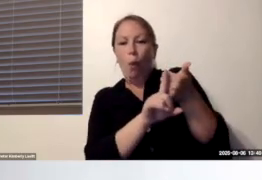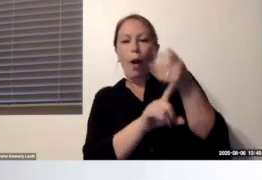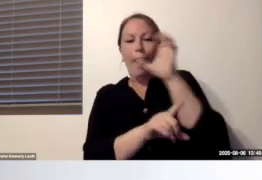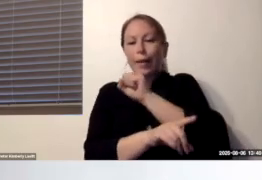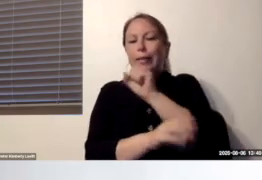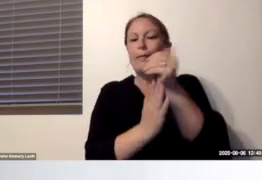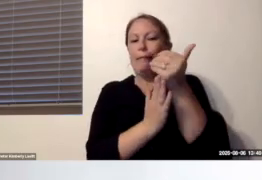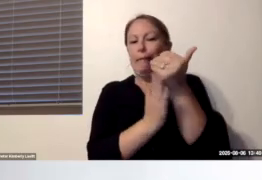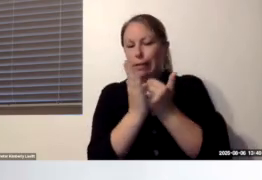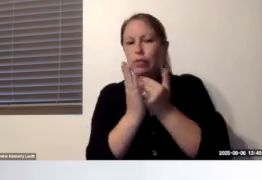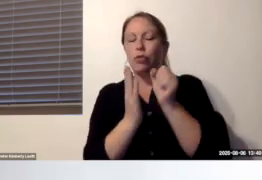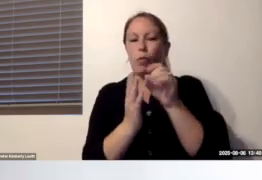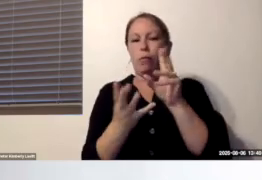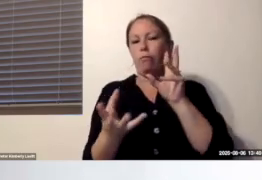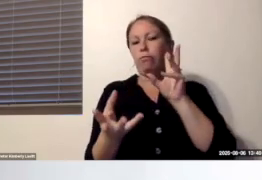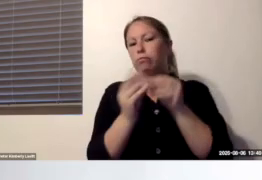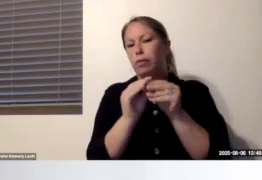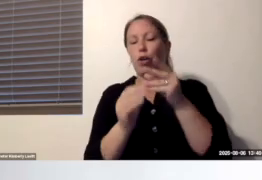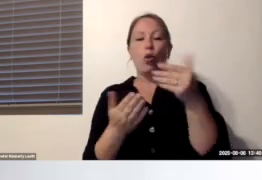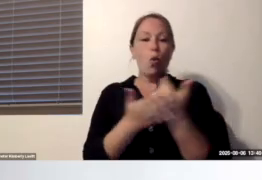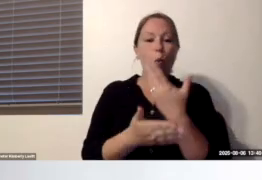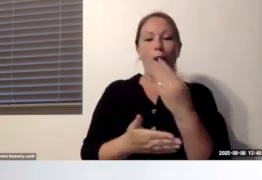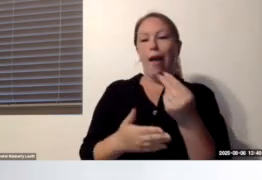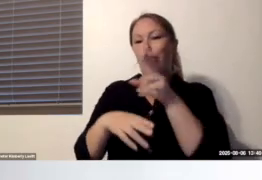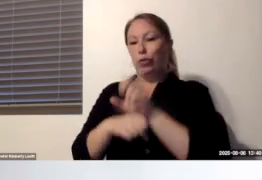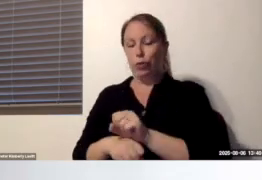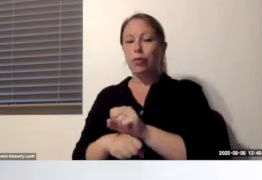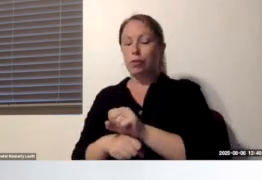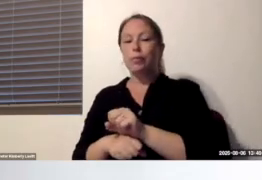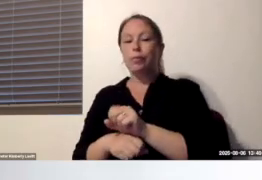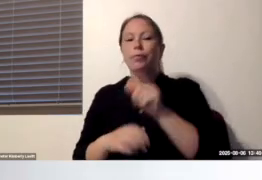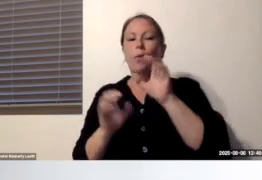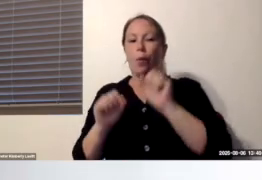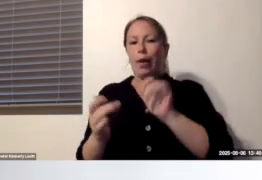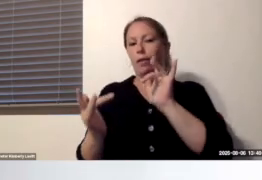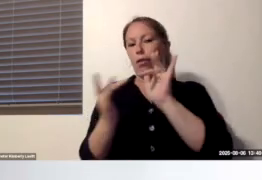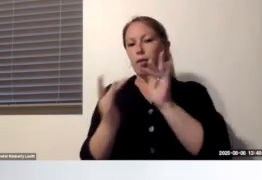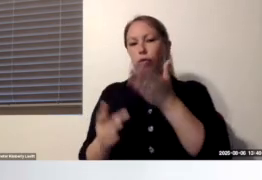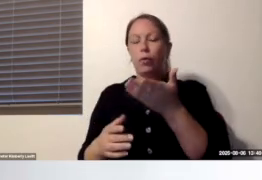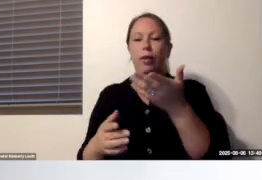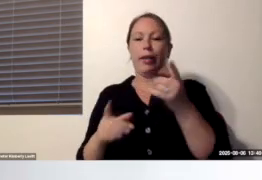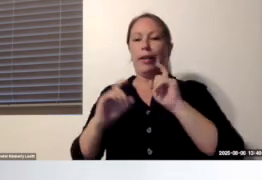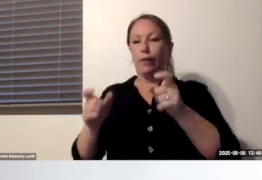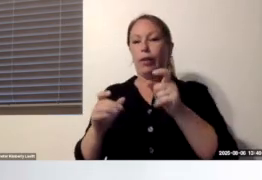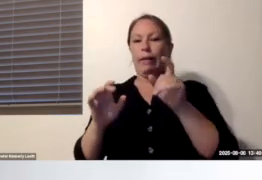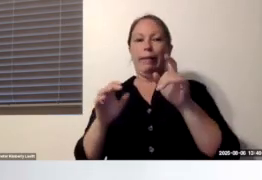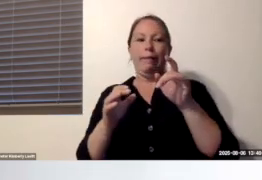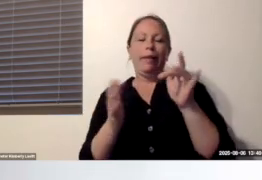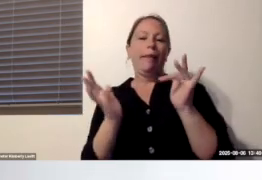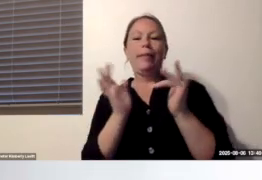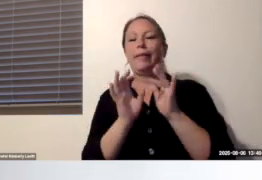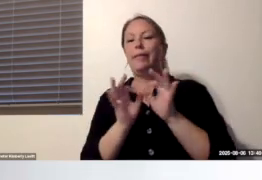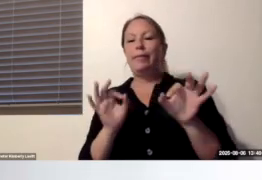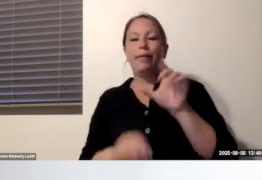dealership list. And so it's a combination of both new and used. We could definitely reach out to you and provide the links, the appropriate links